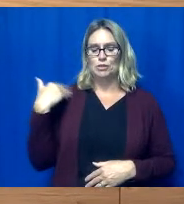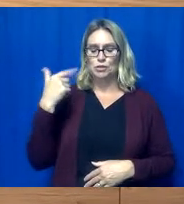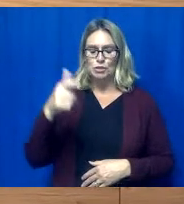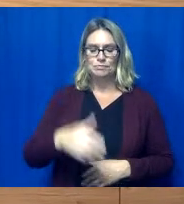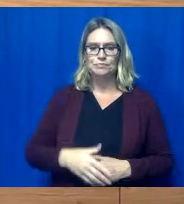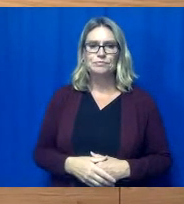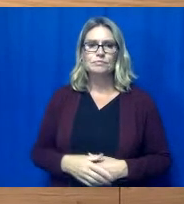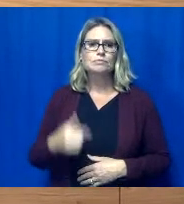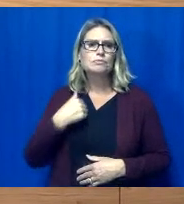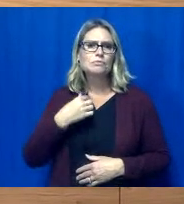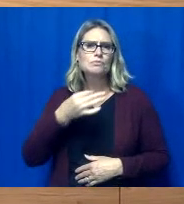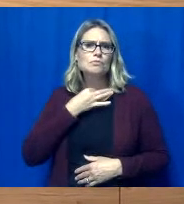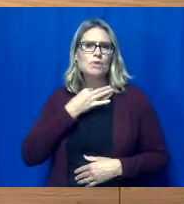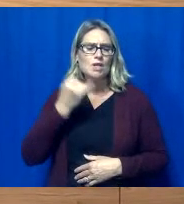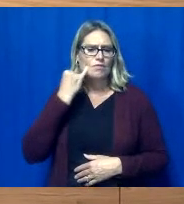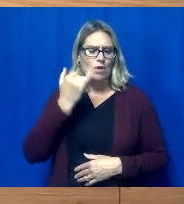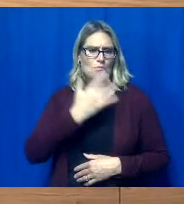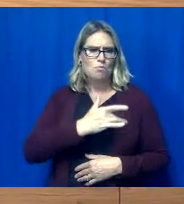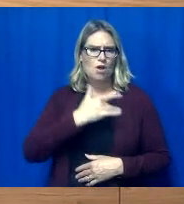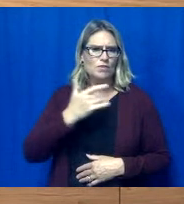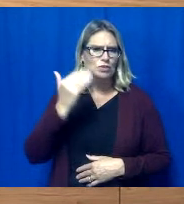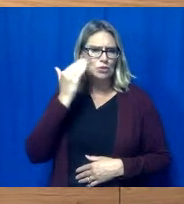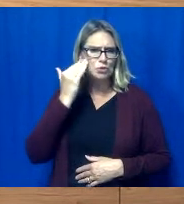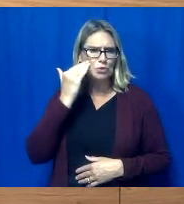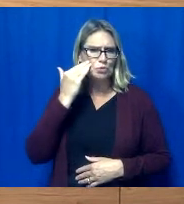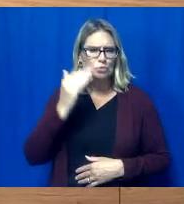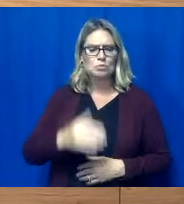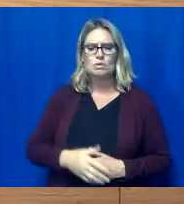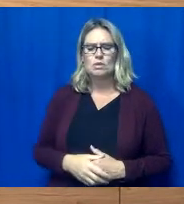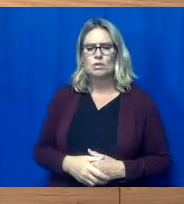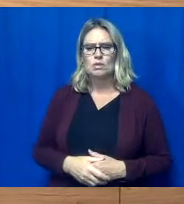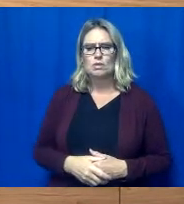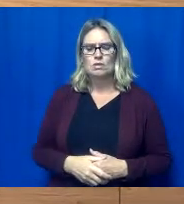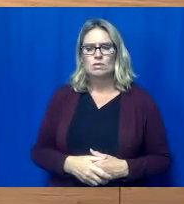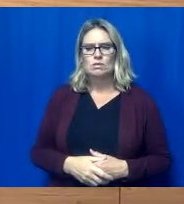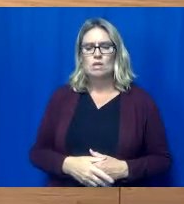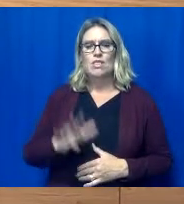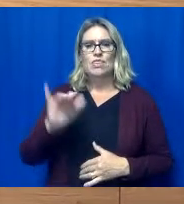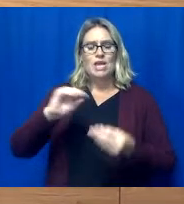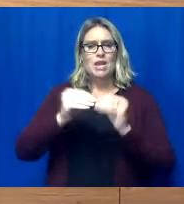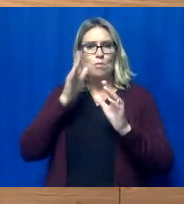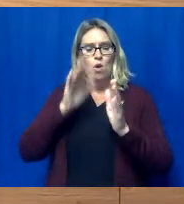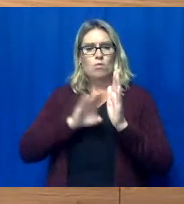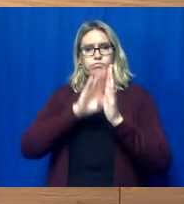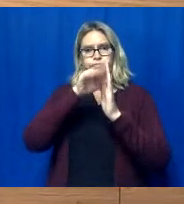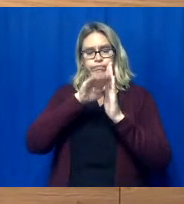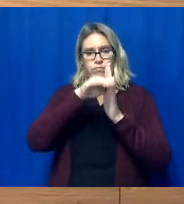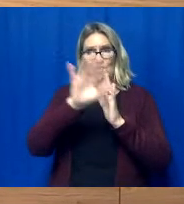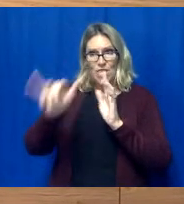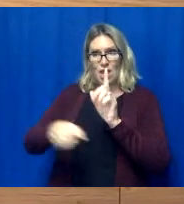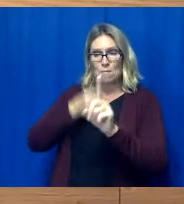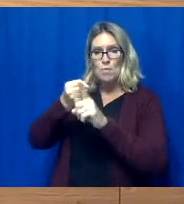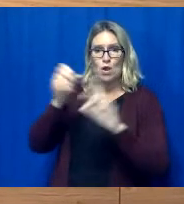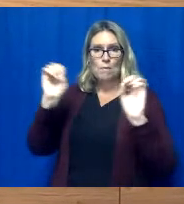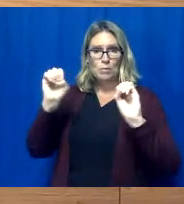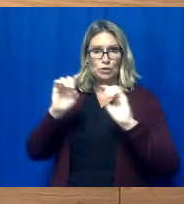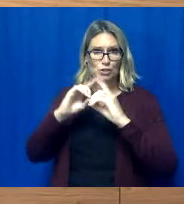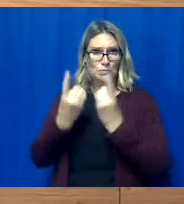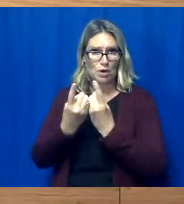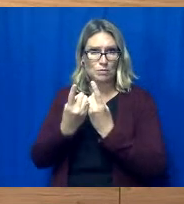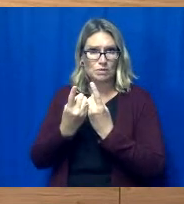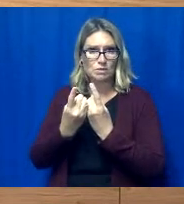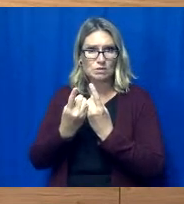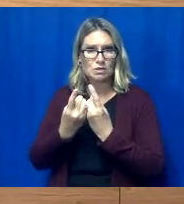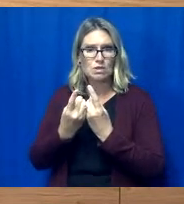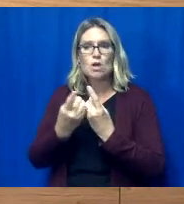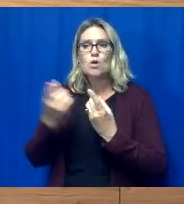if the province was aware of the impact of the surge in cases on emergency departments and what actions are being taken to address